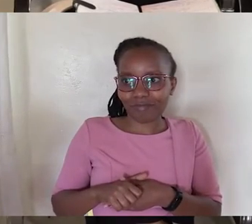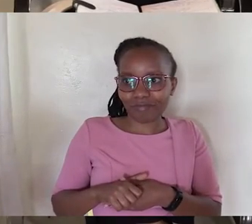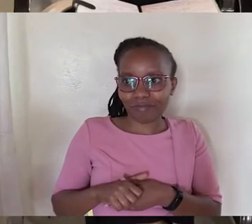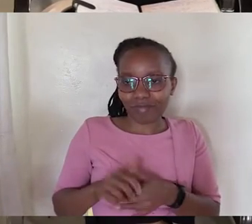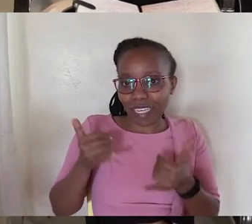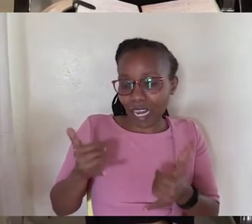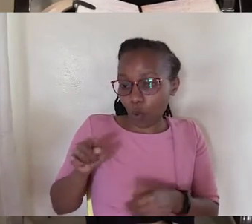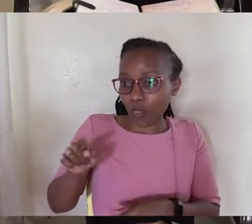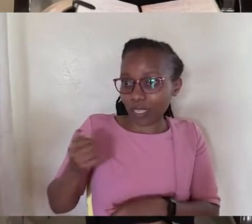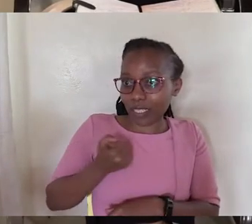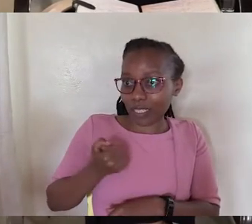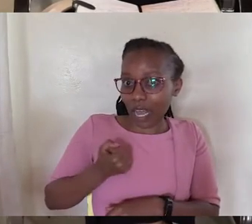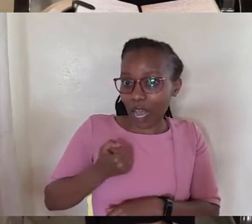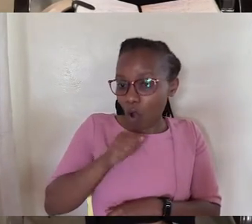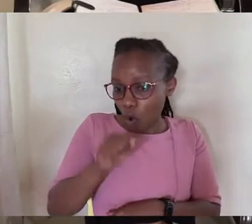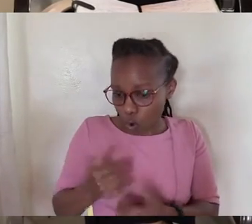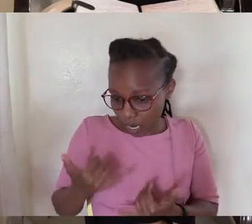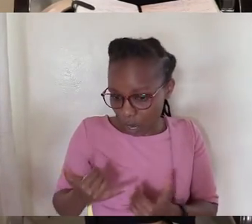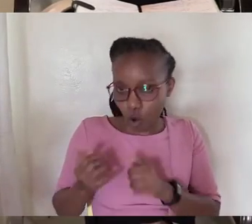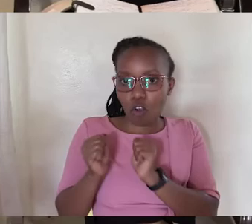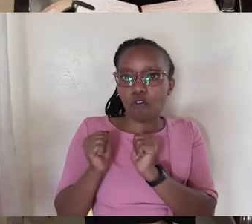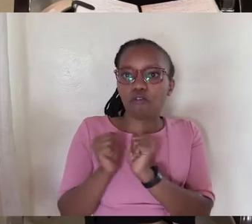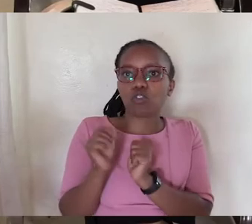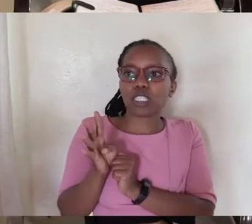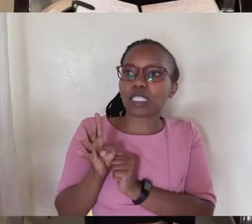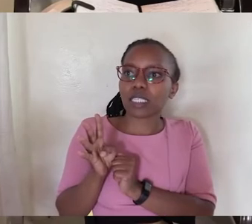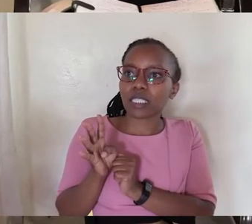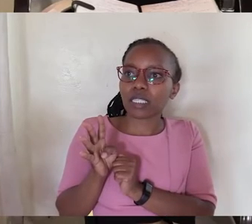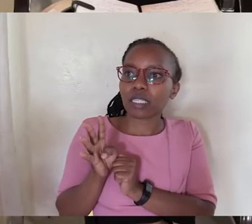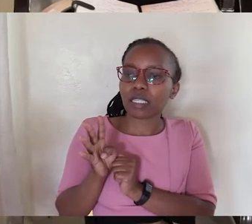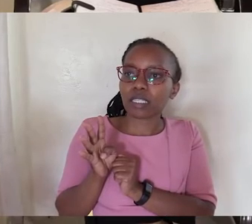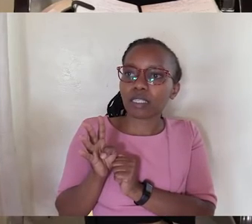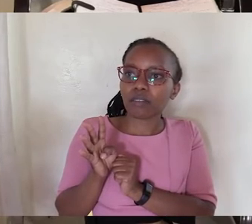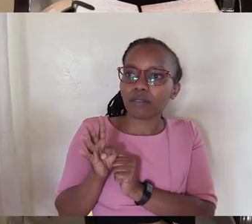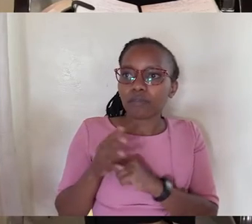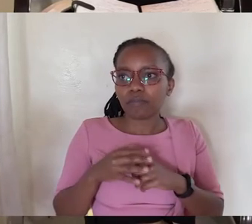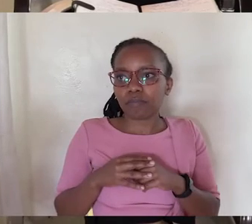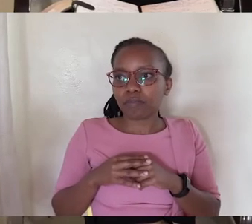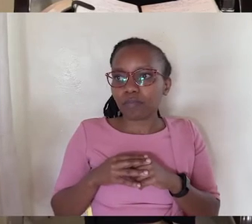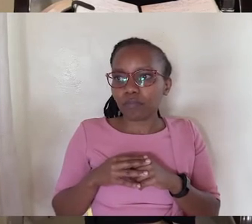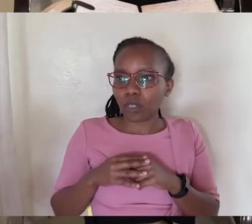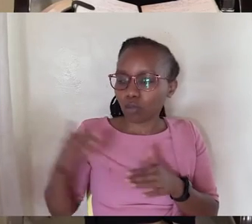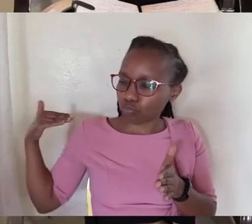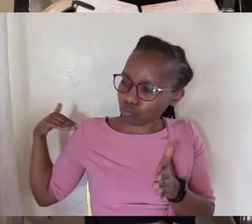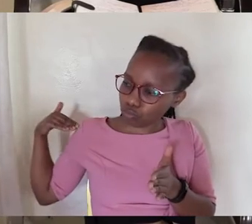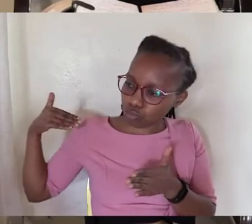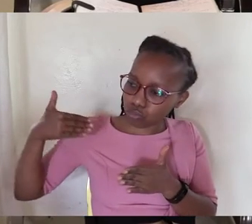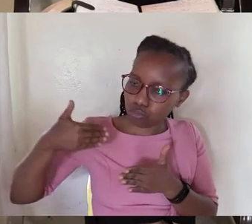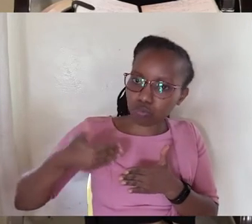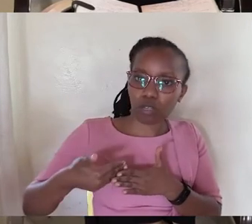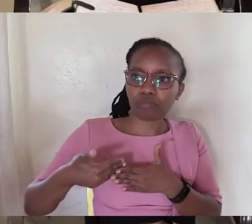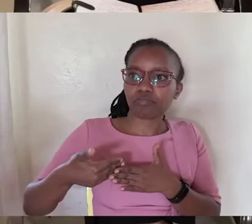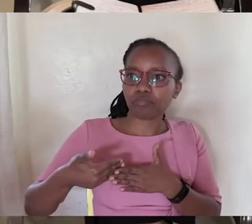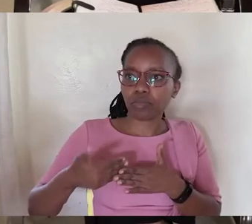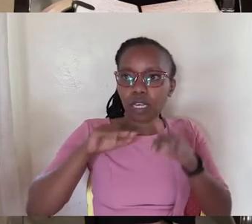So now Jasmine is 14 years old. And 14 years old is the journey that which we have walked in trying to